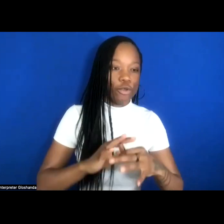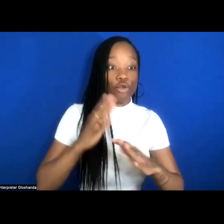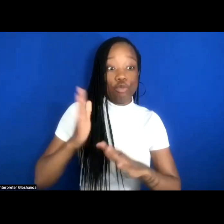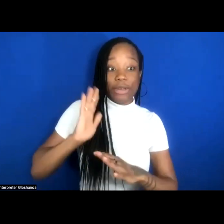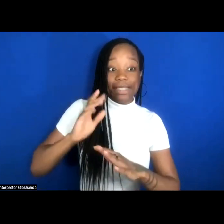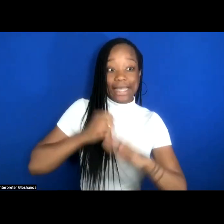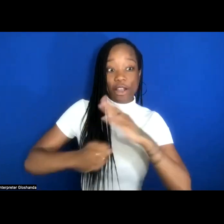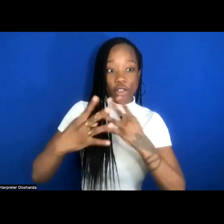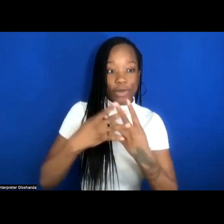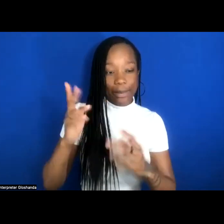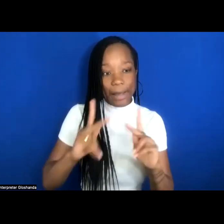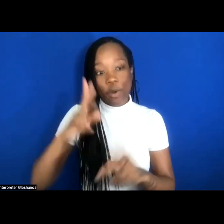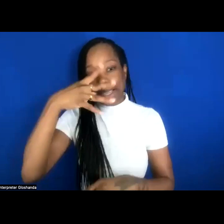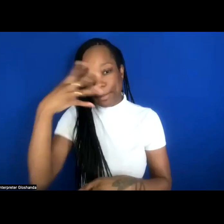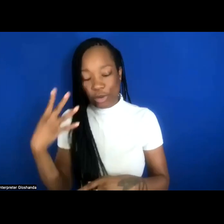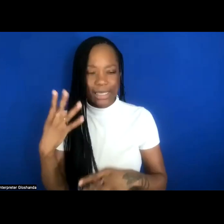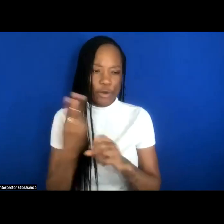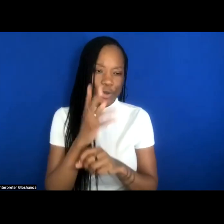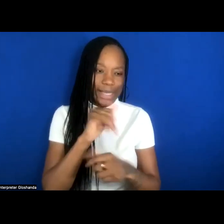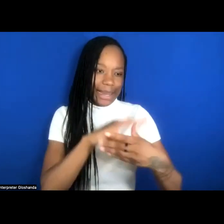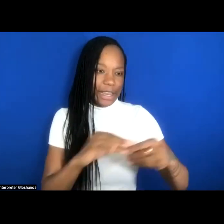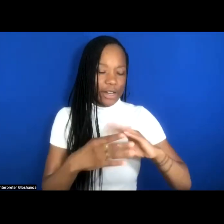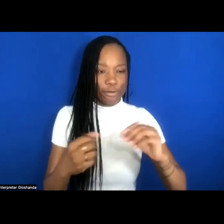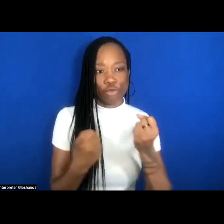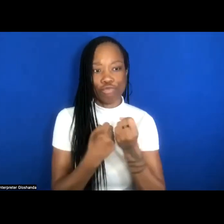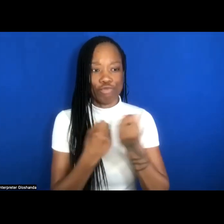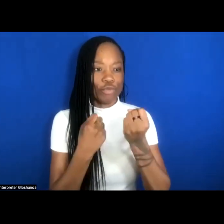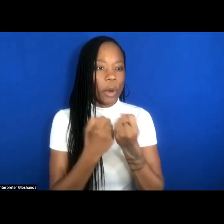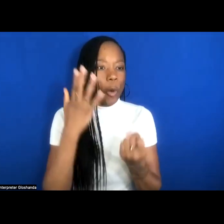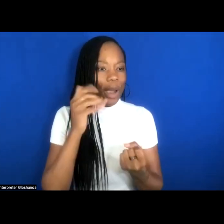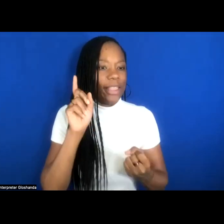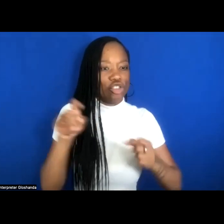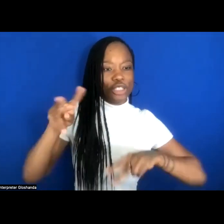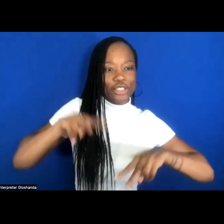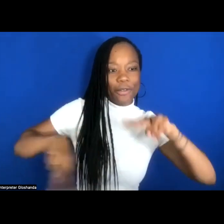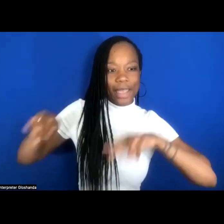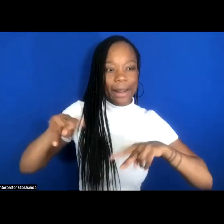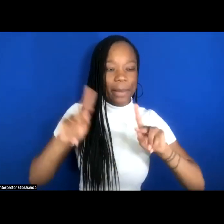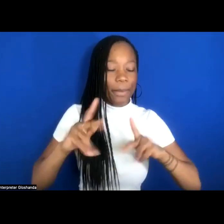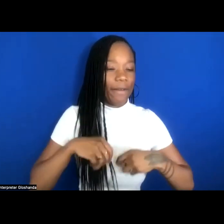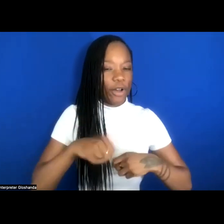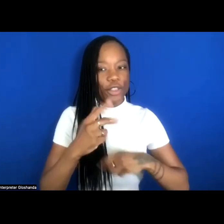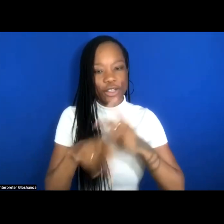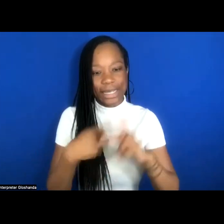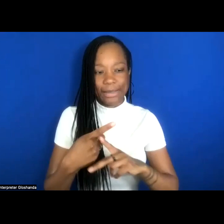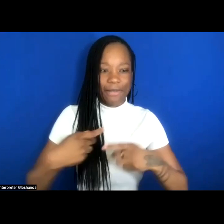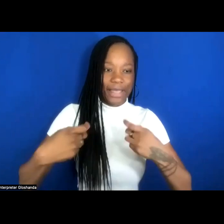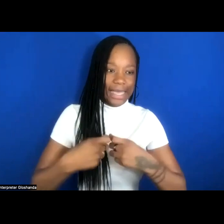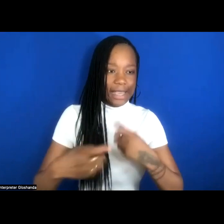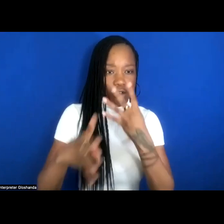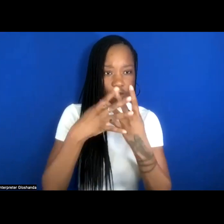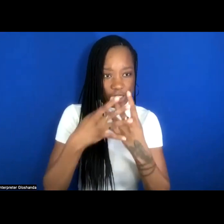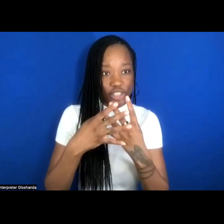to justify surveillance, other types of incarceration